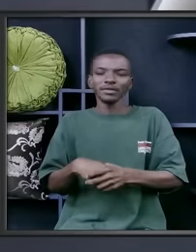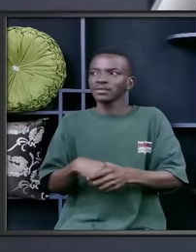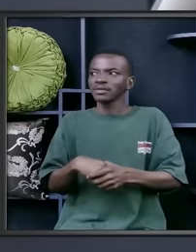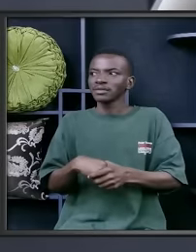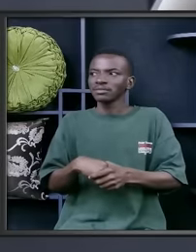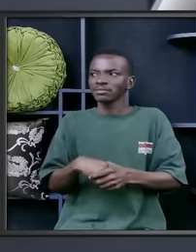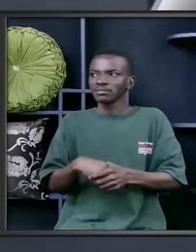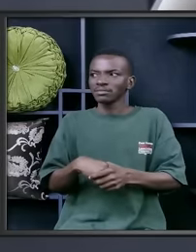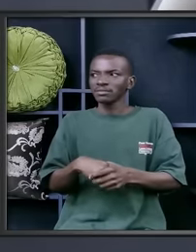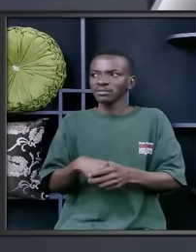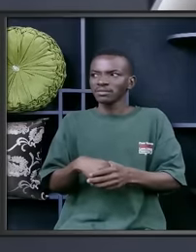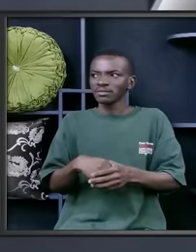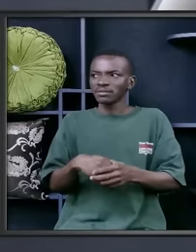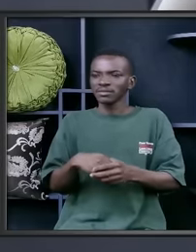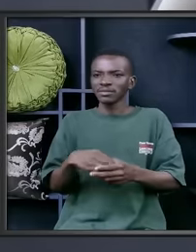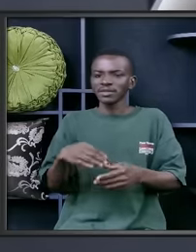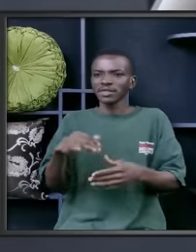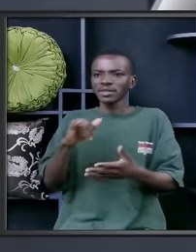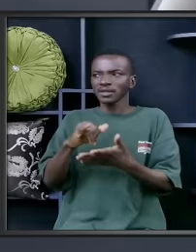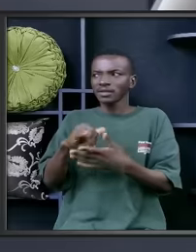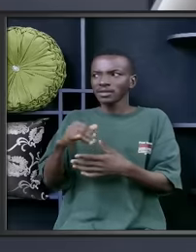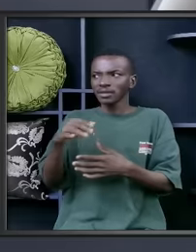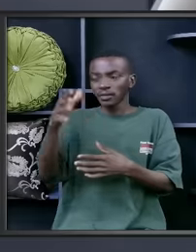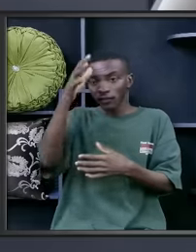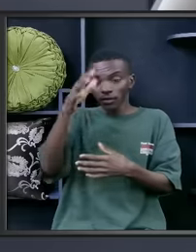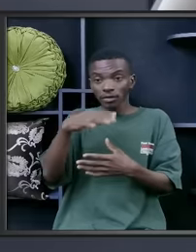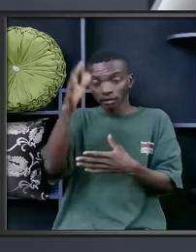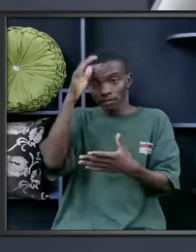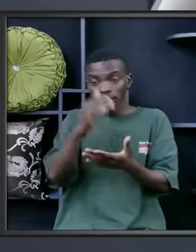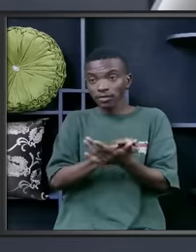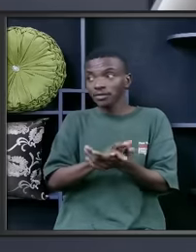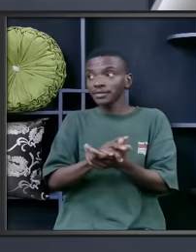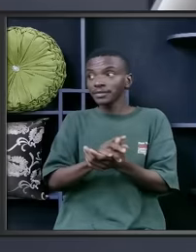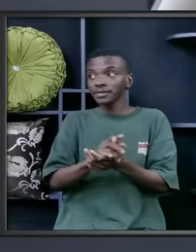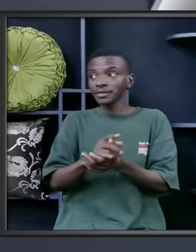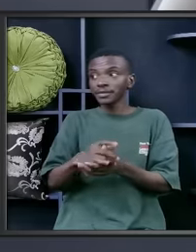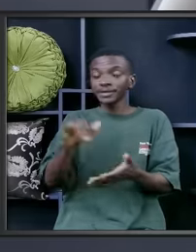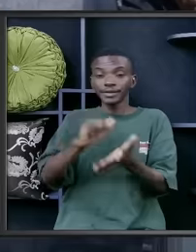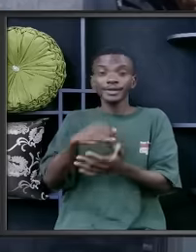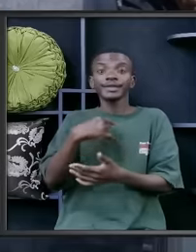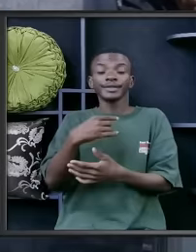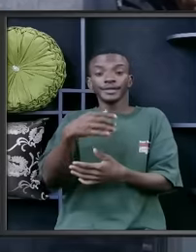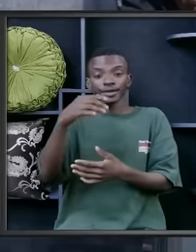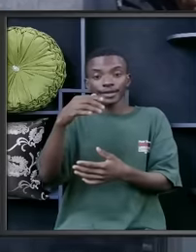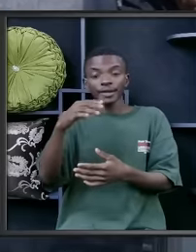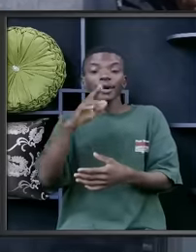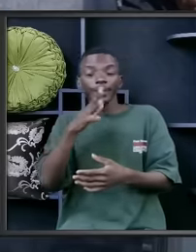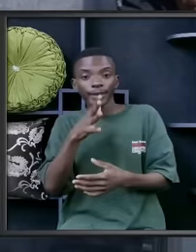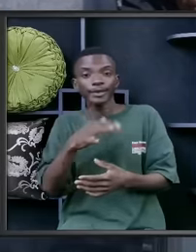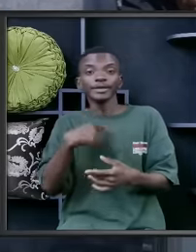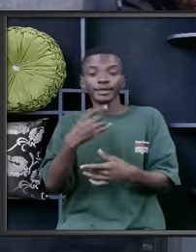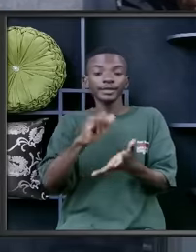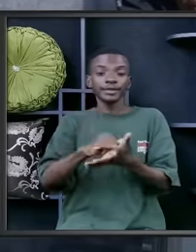talk to you now. So Naim, my husband, get up immediately. Say na your mama. Now your mama tell you, say, make you no go